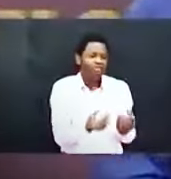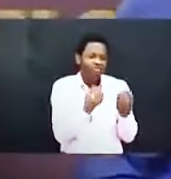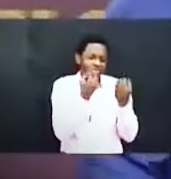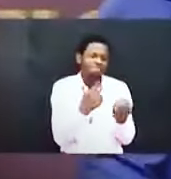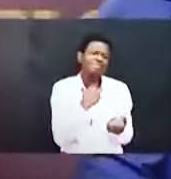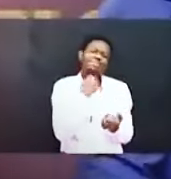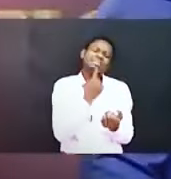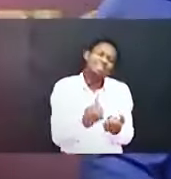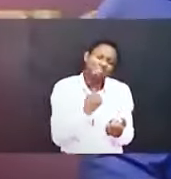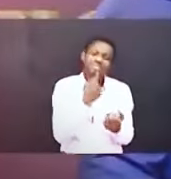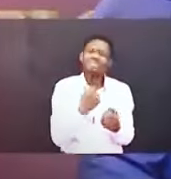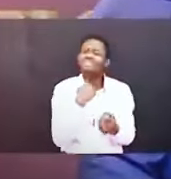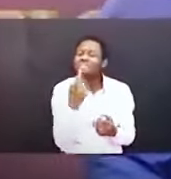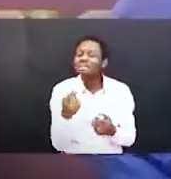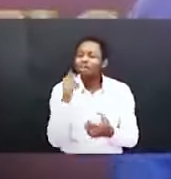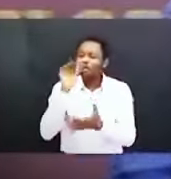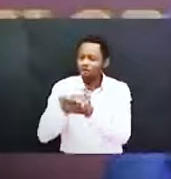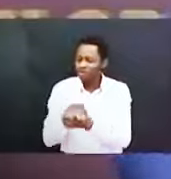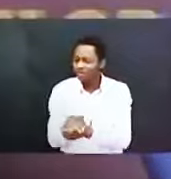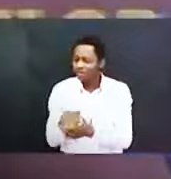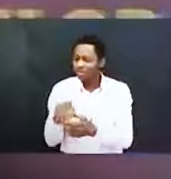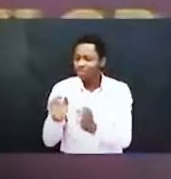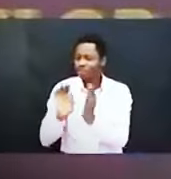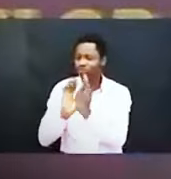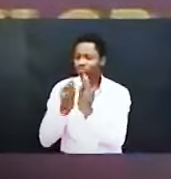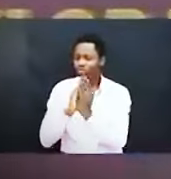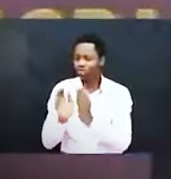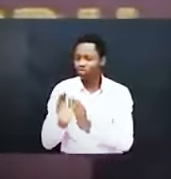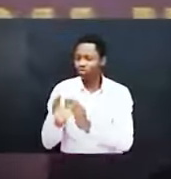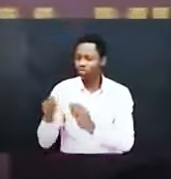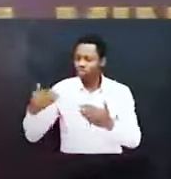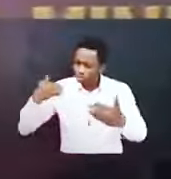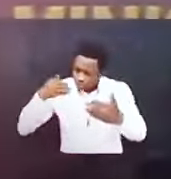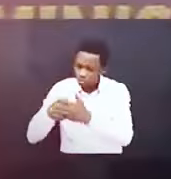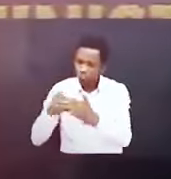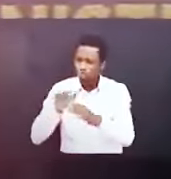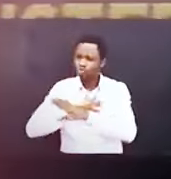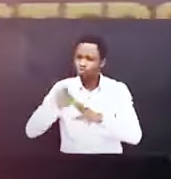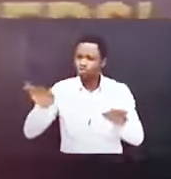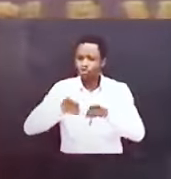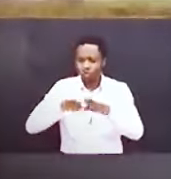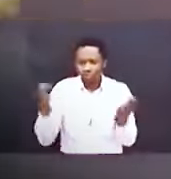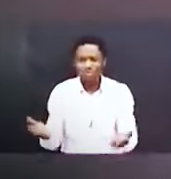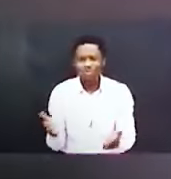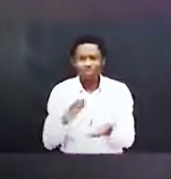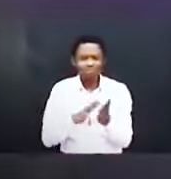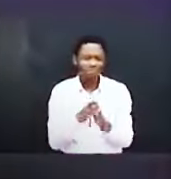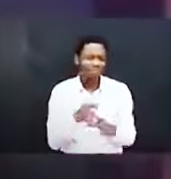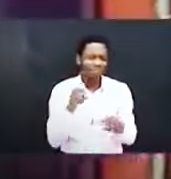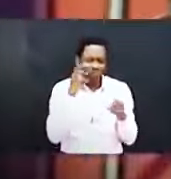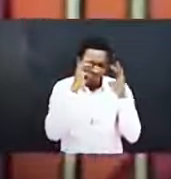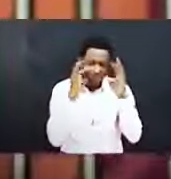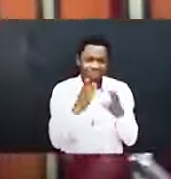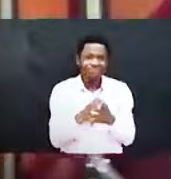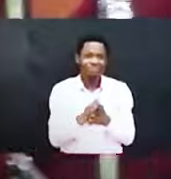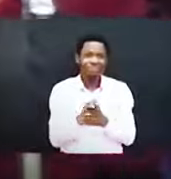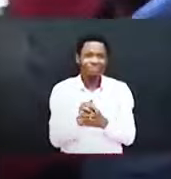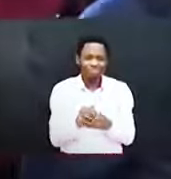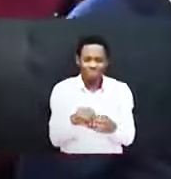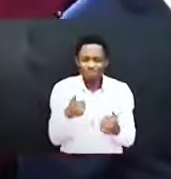not do it. So I get so worried. When we blew a fusa, I'll go and bang,